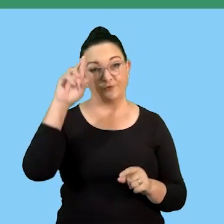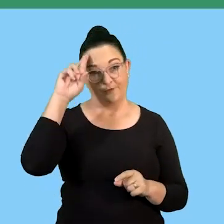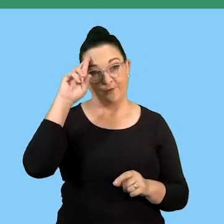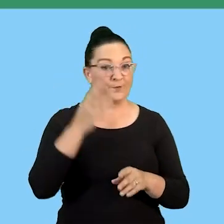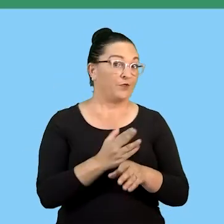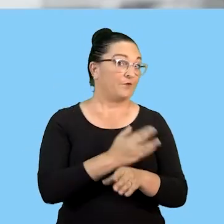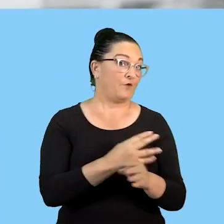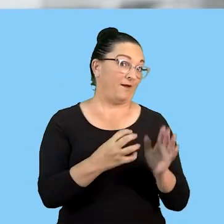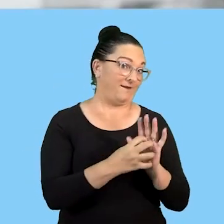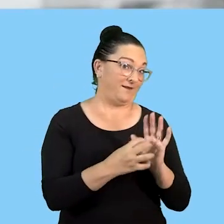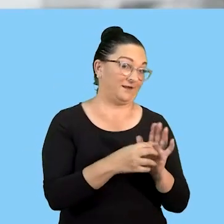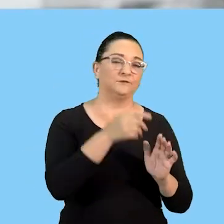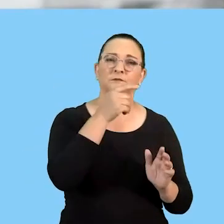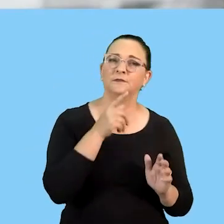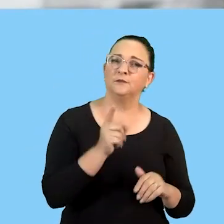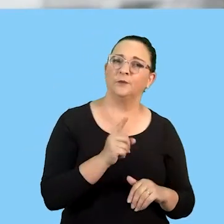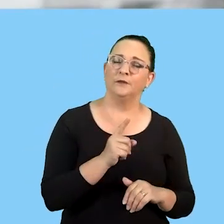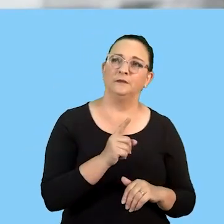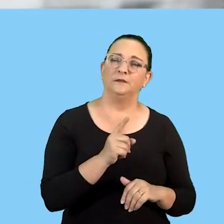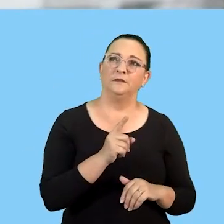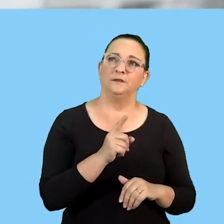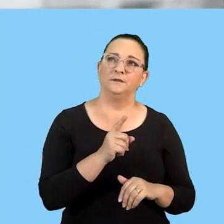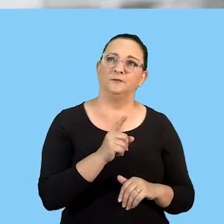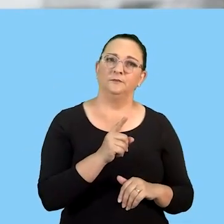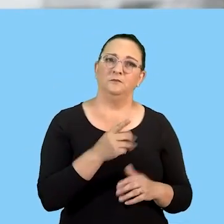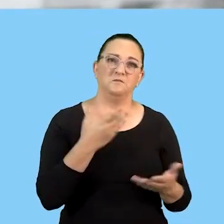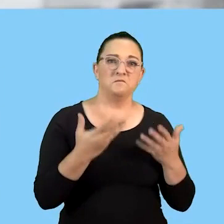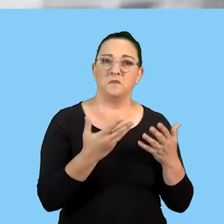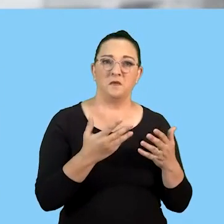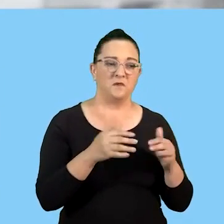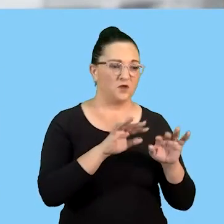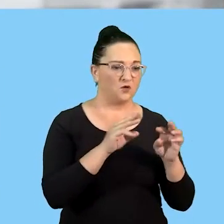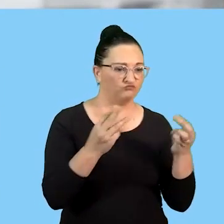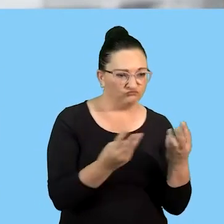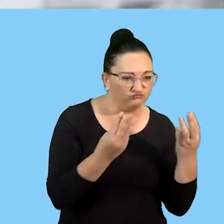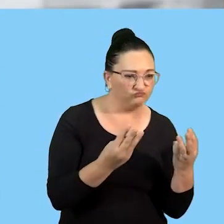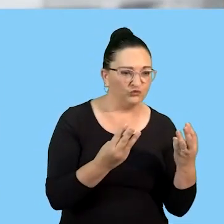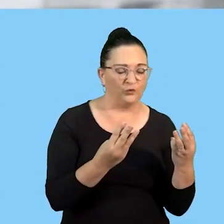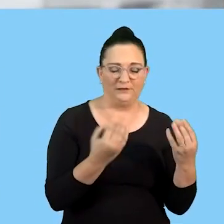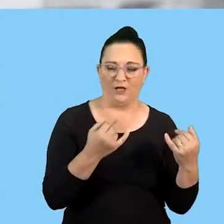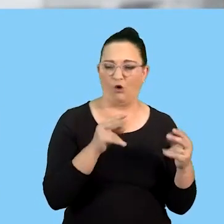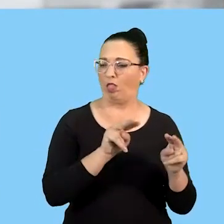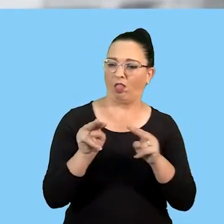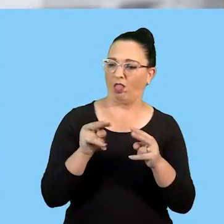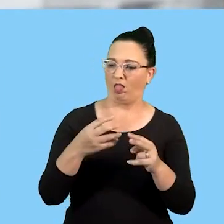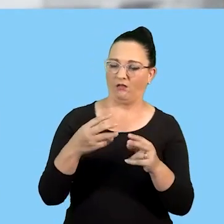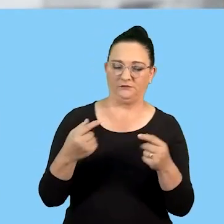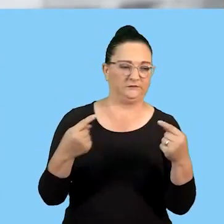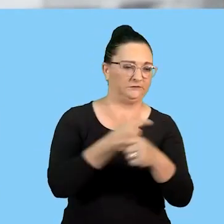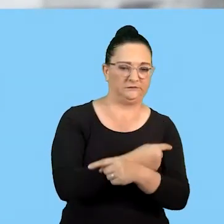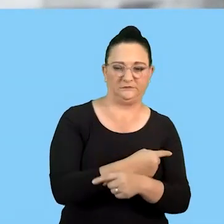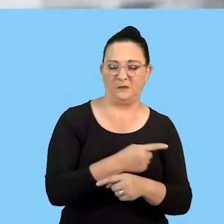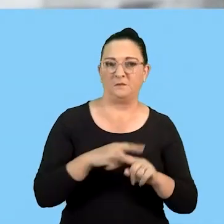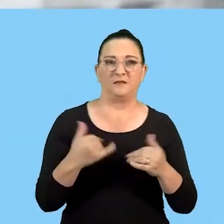that it can distract employees, and it might lead to stress, especially if it's not